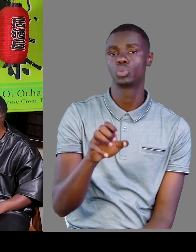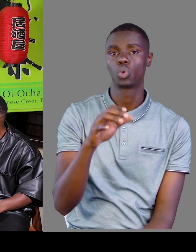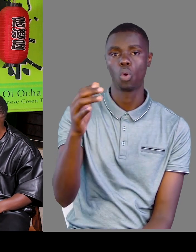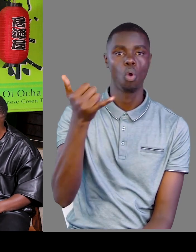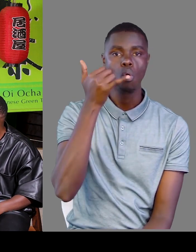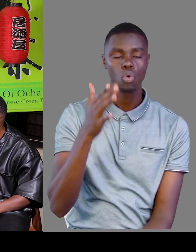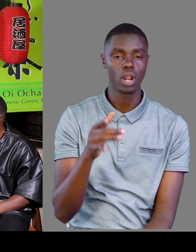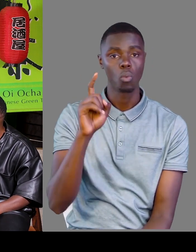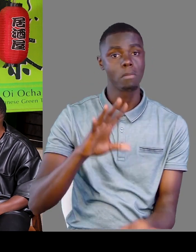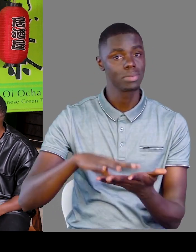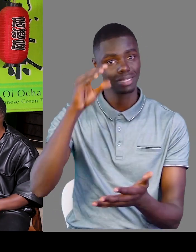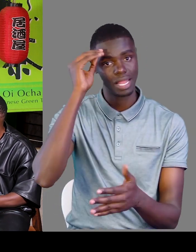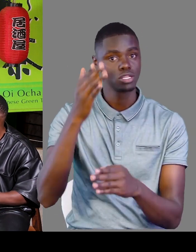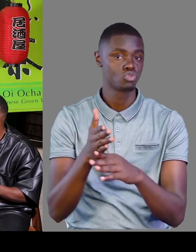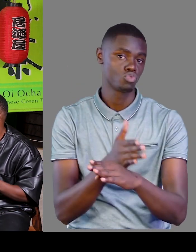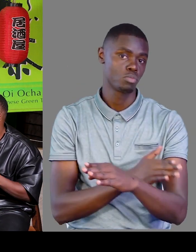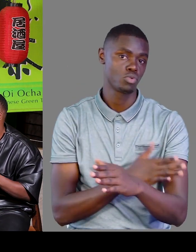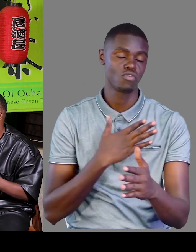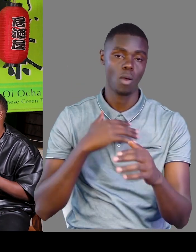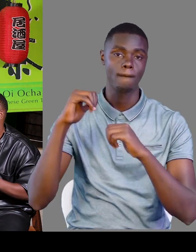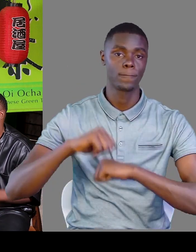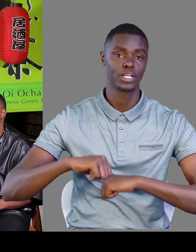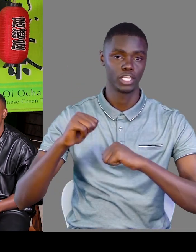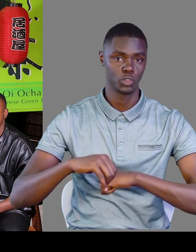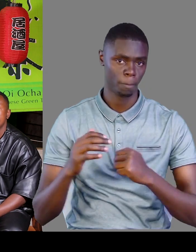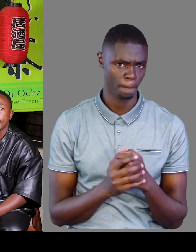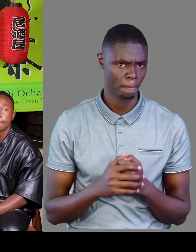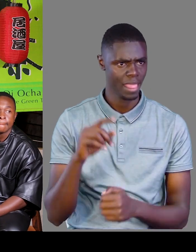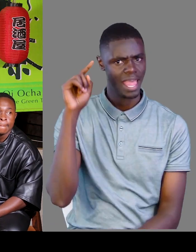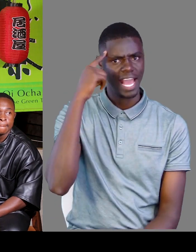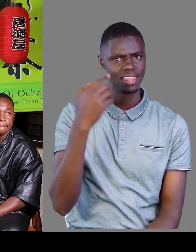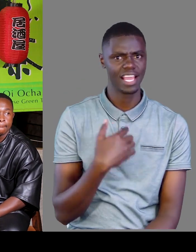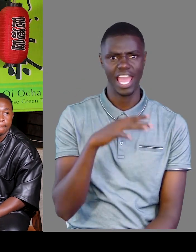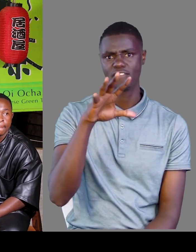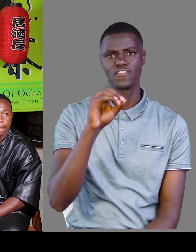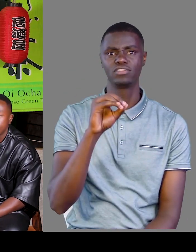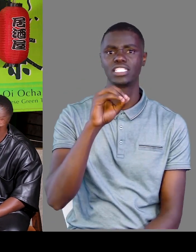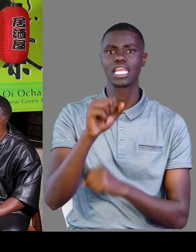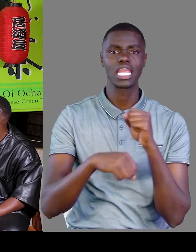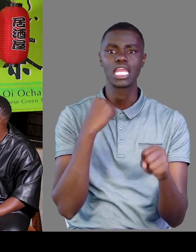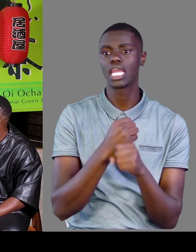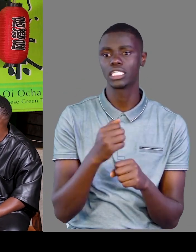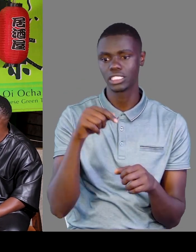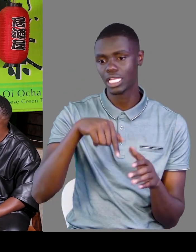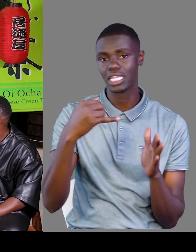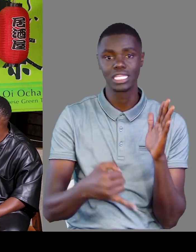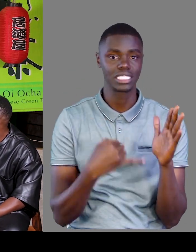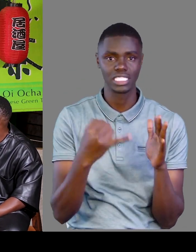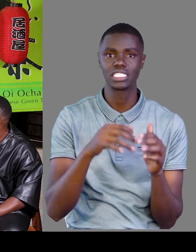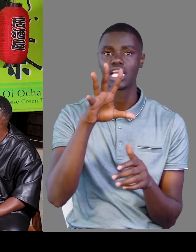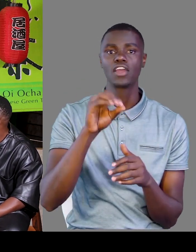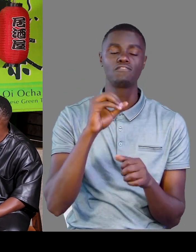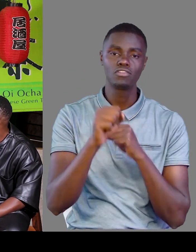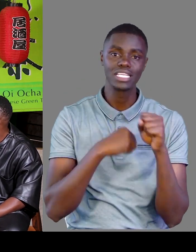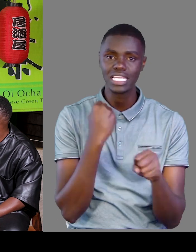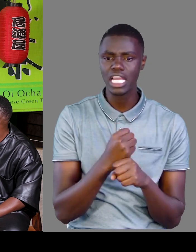So we must learn so that we grow our potential. I think I have 50 more years kwa hii industry. Na